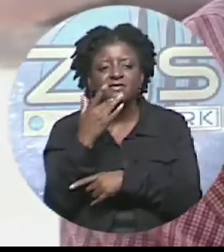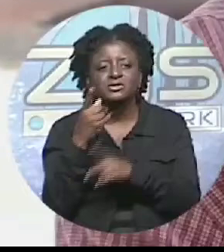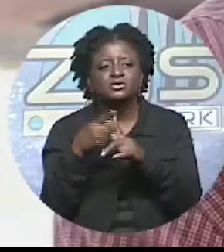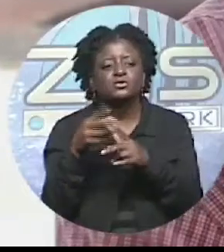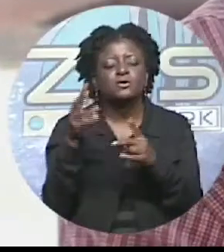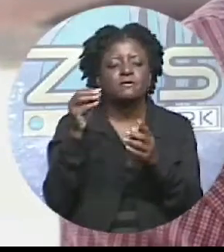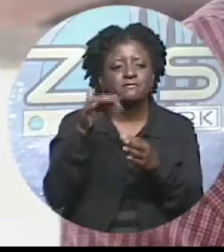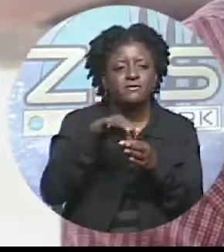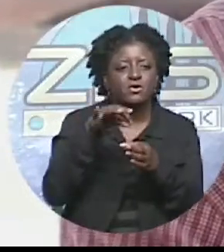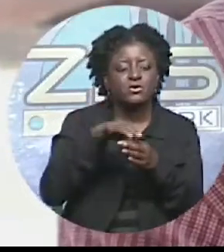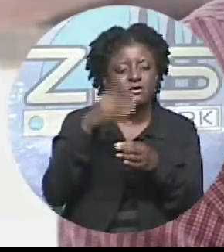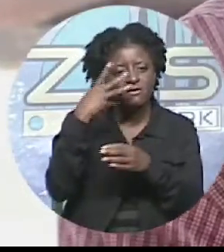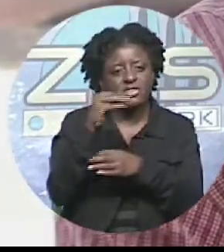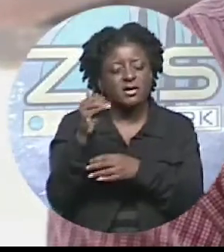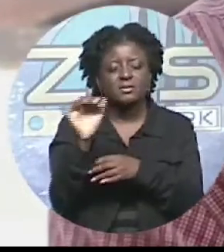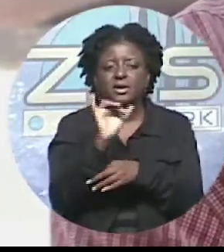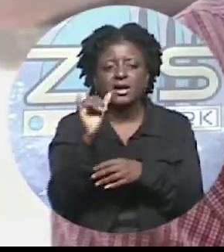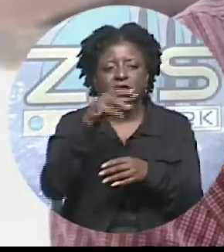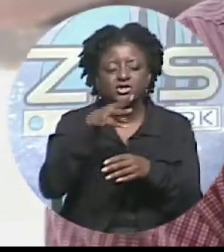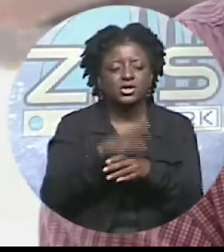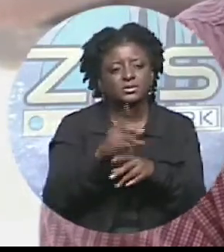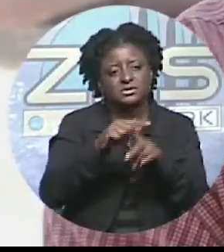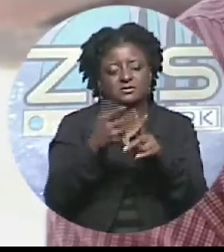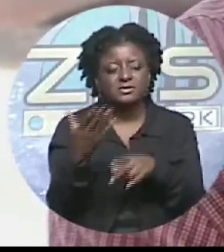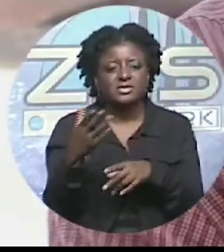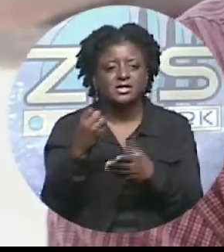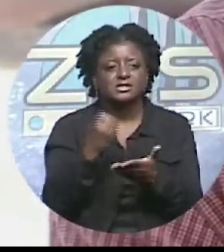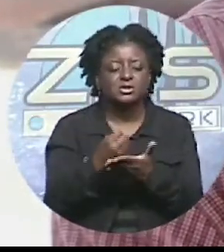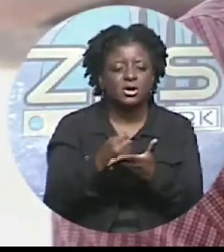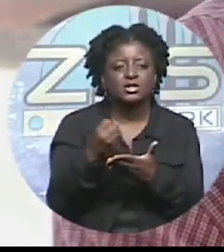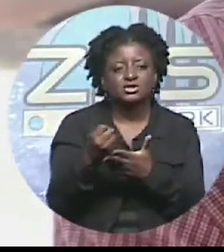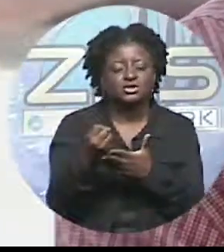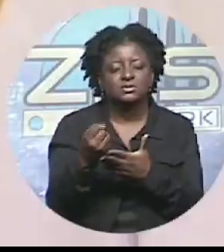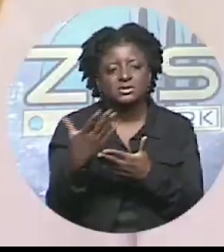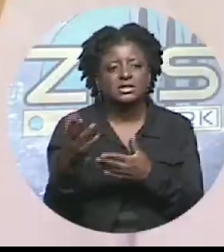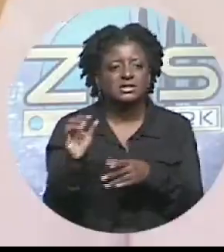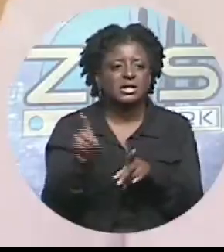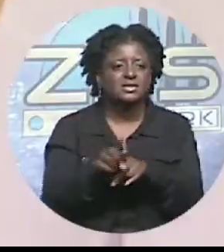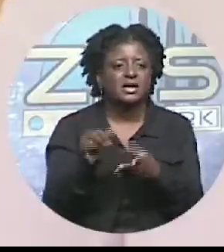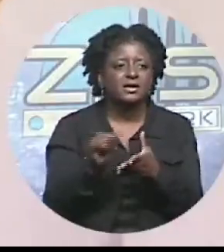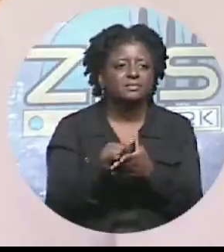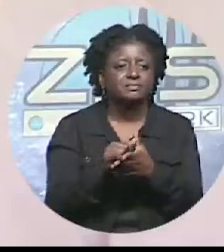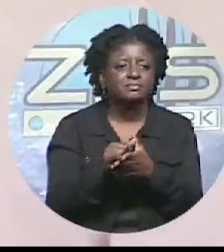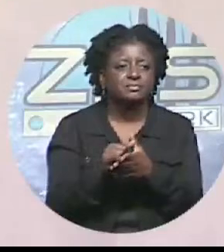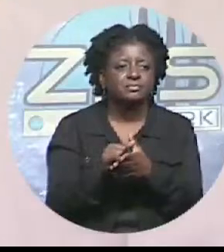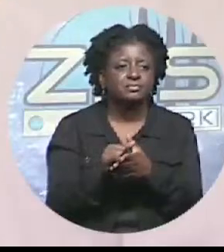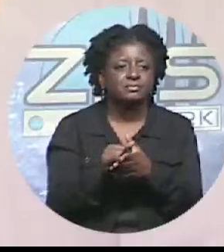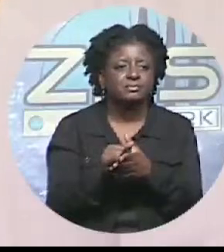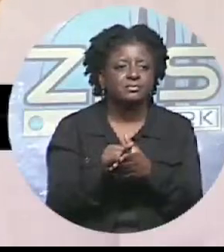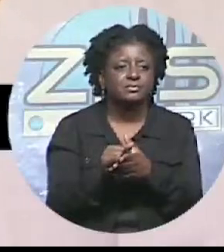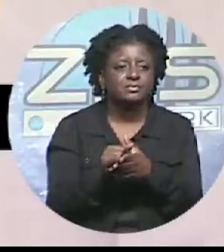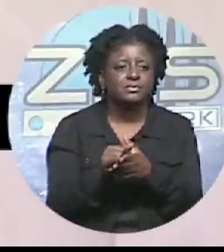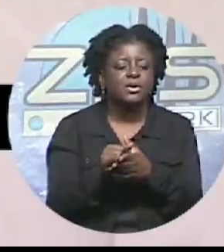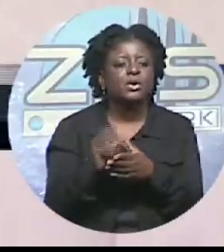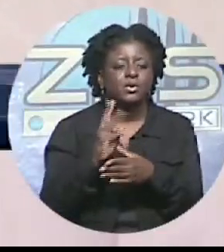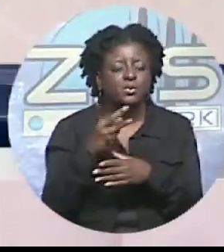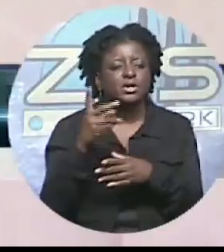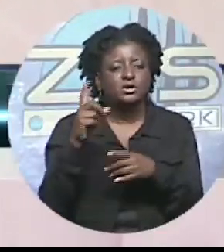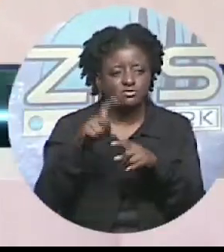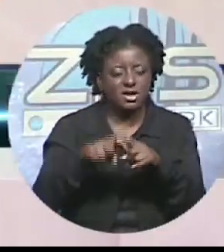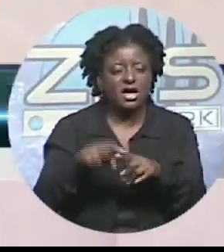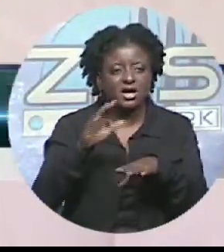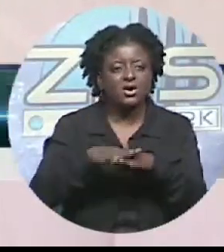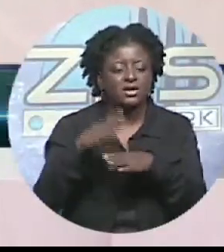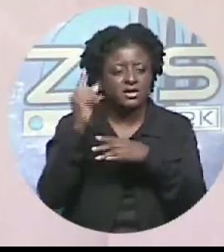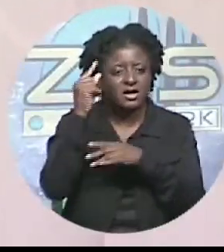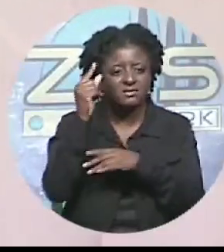like jobs and, you know, different things, scholarships, you know, stuff like that. Yeah, you need to lie on like when the government sometimes. Not all the people